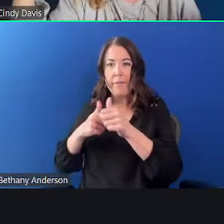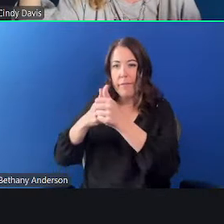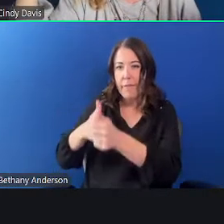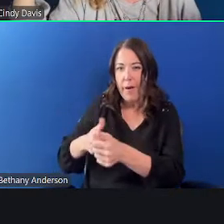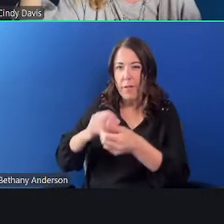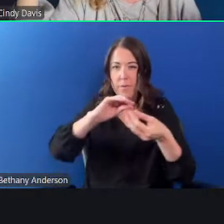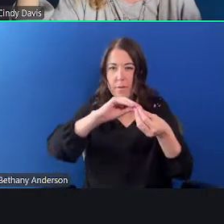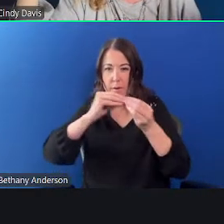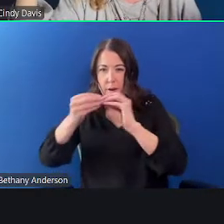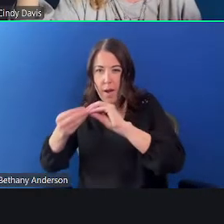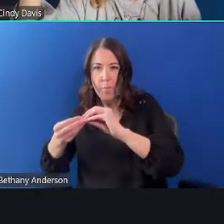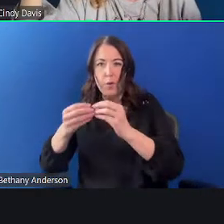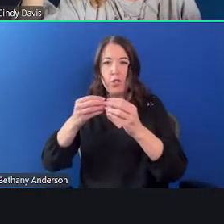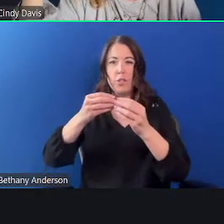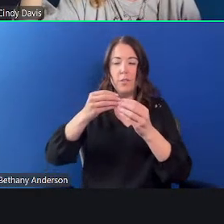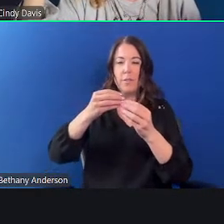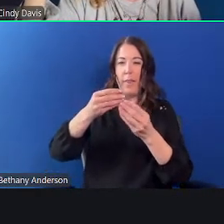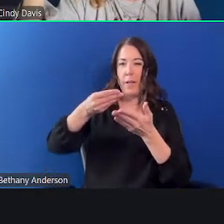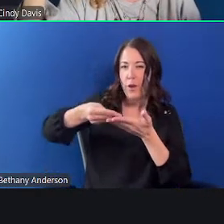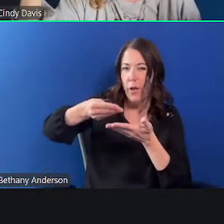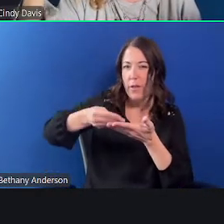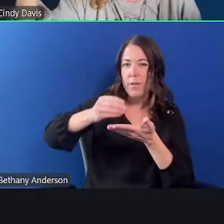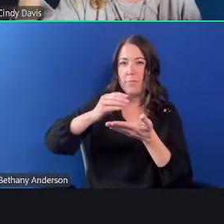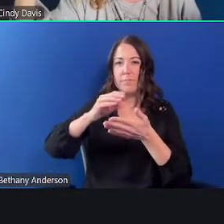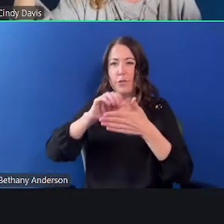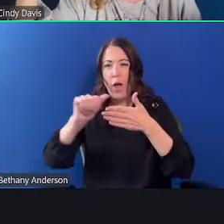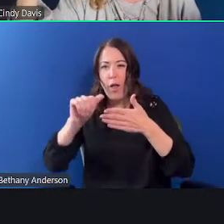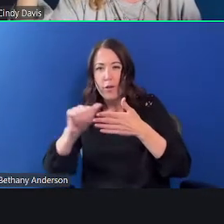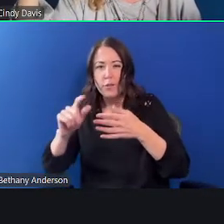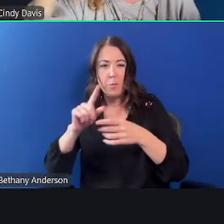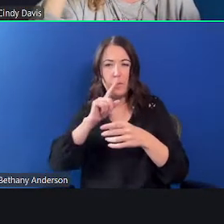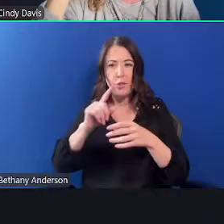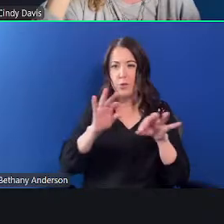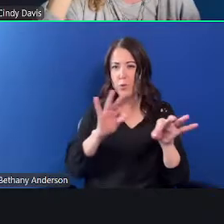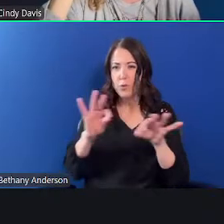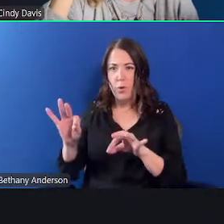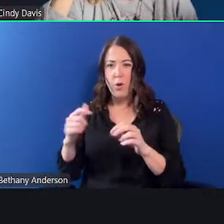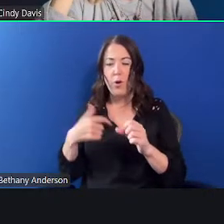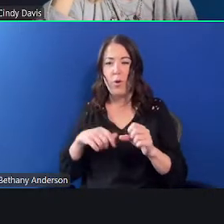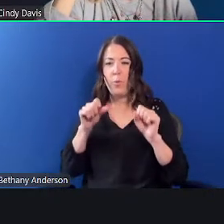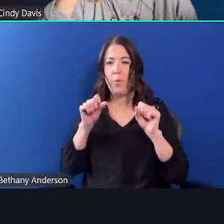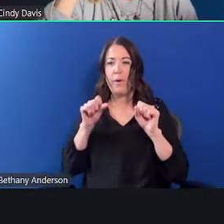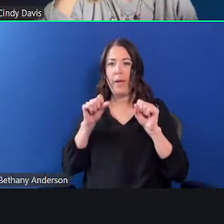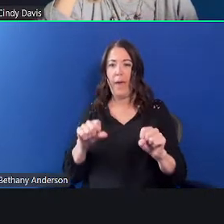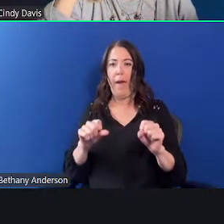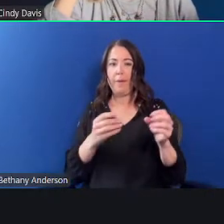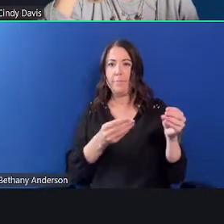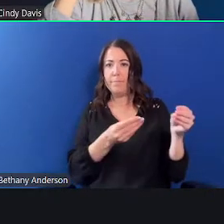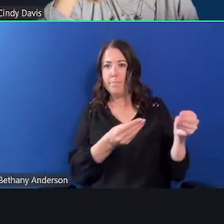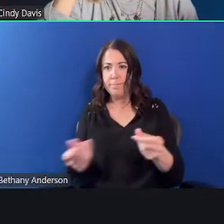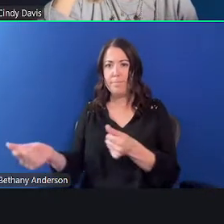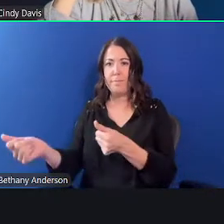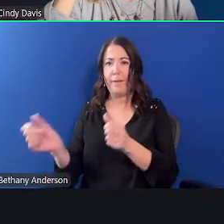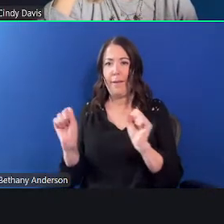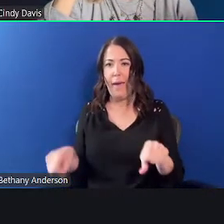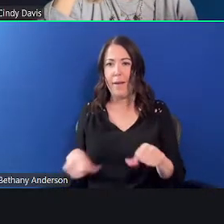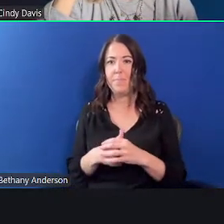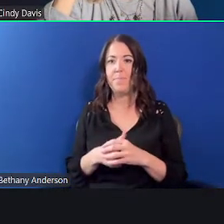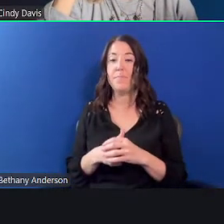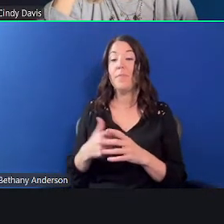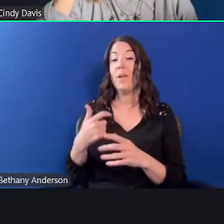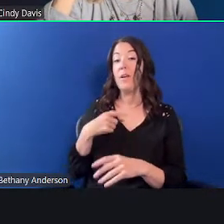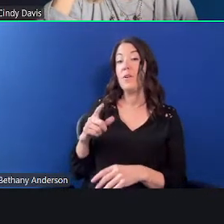and the dollars to make sure that she can help all of us get to what right looks like in this space. And I